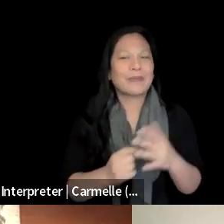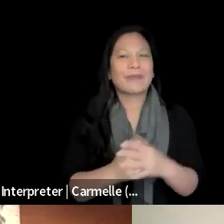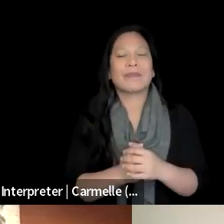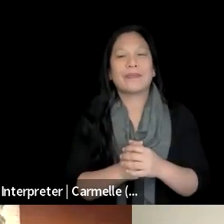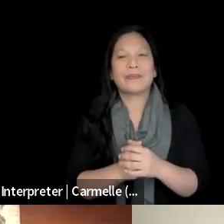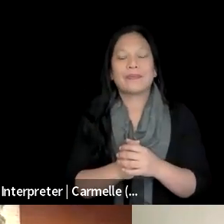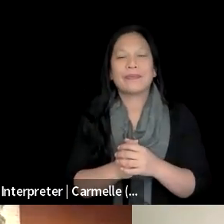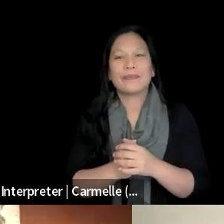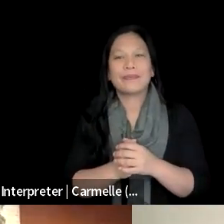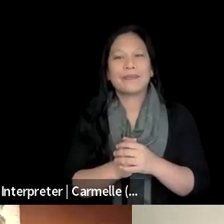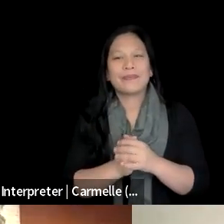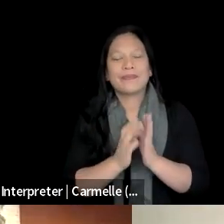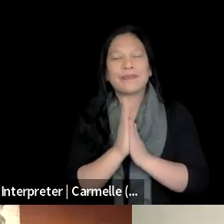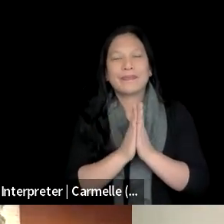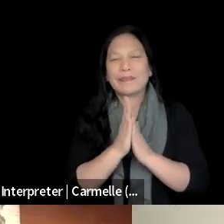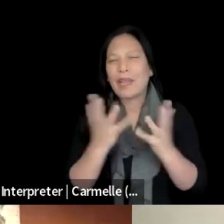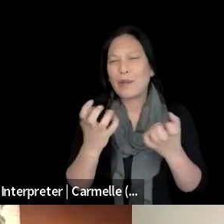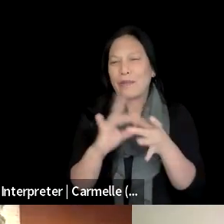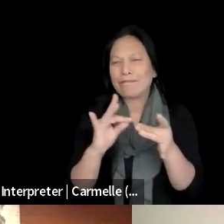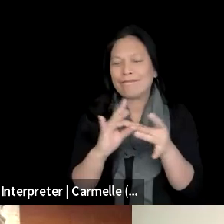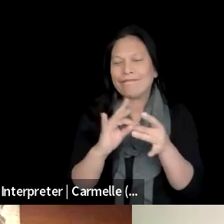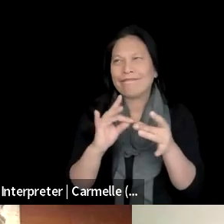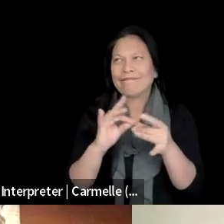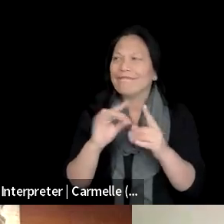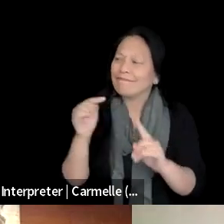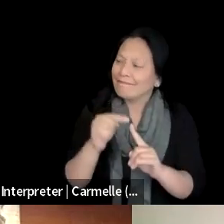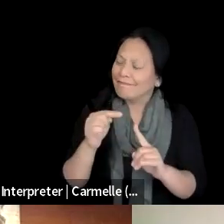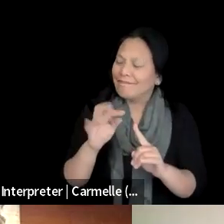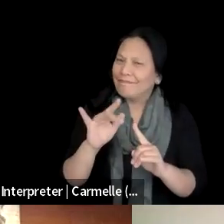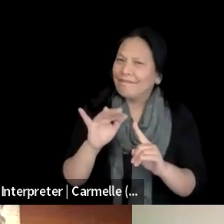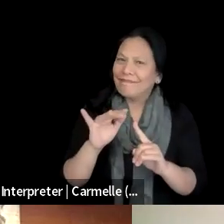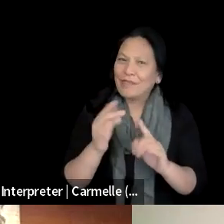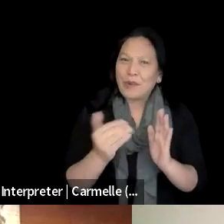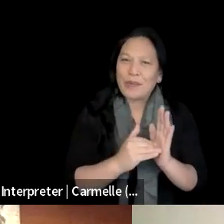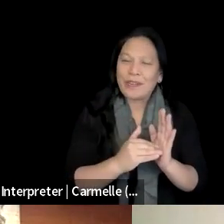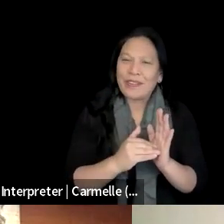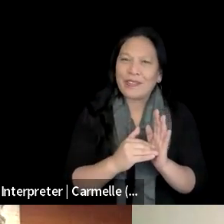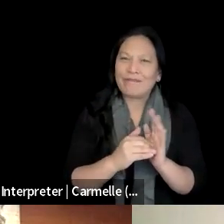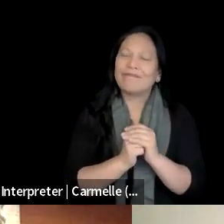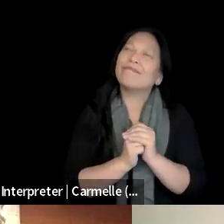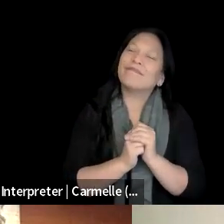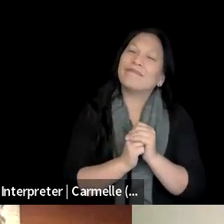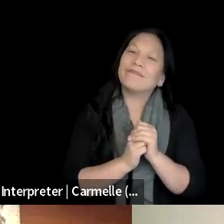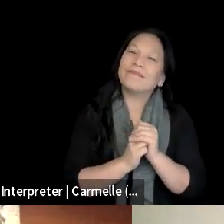I'm thinking, I want to name things. I want to say, I'm curious about